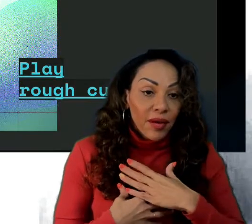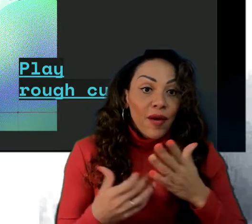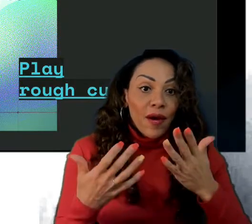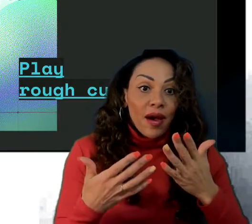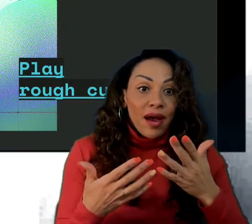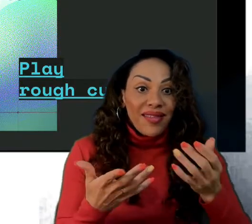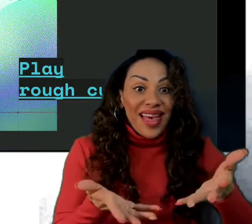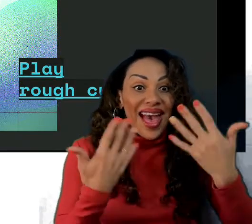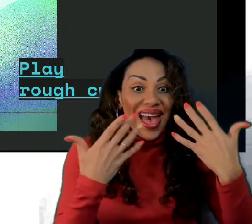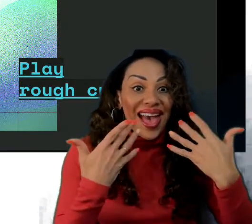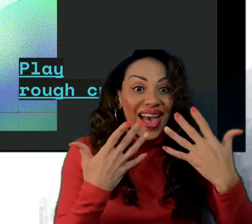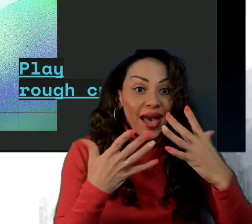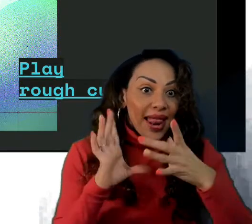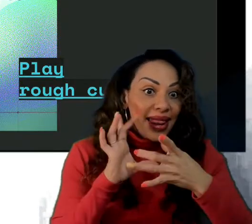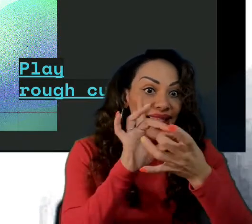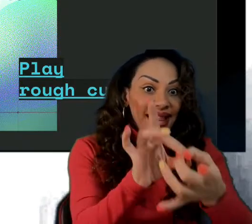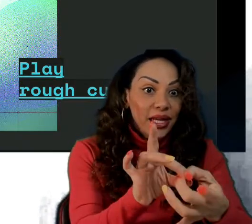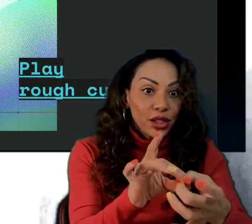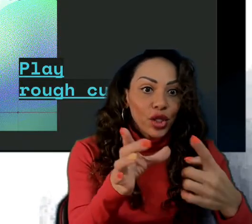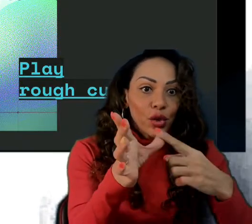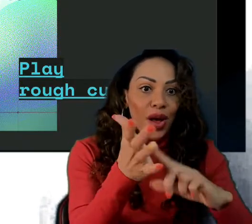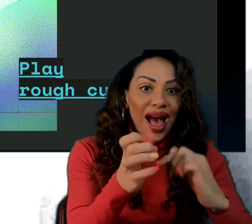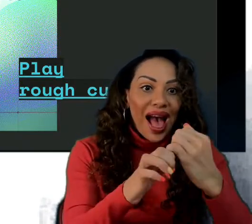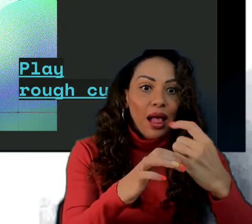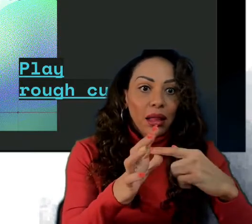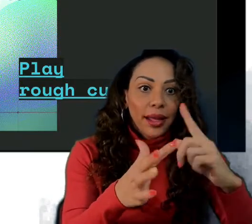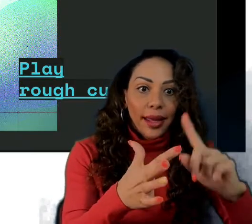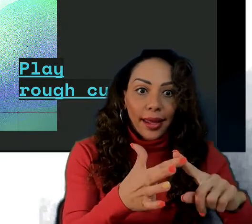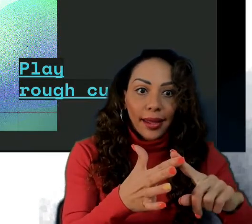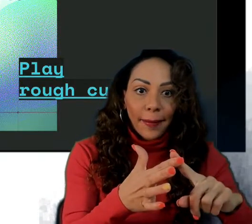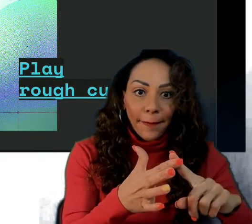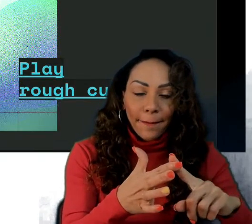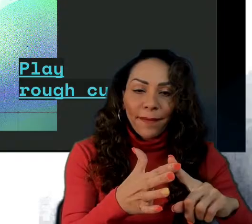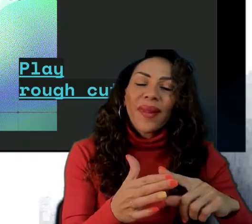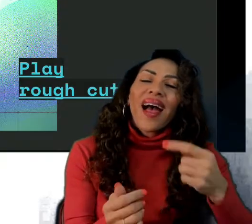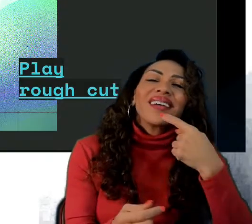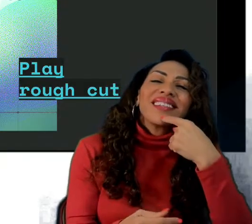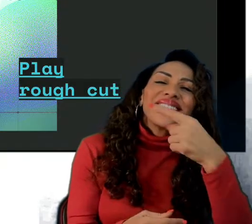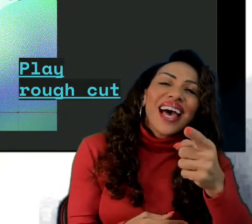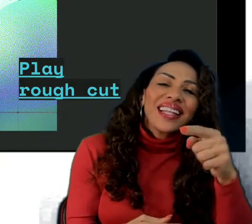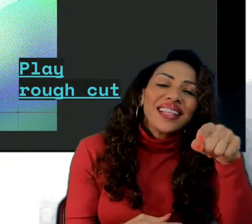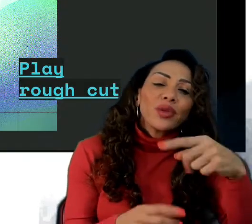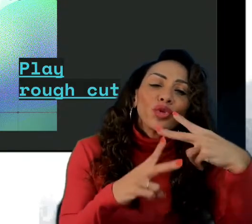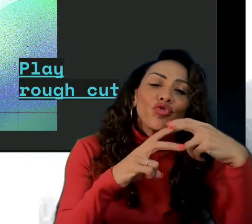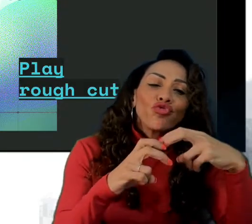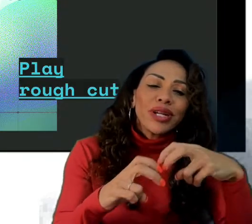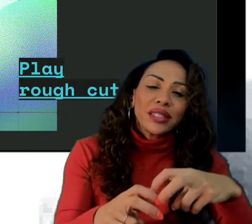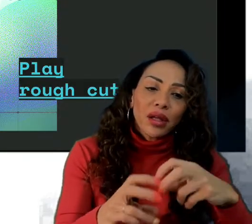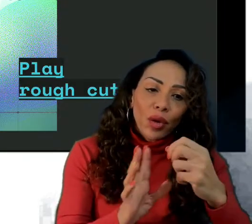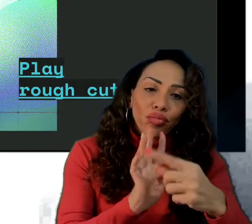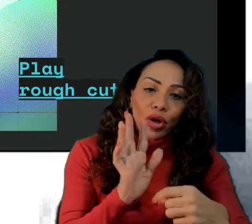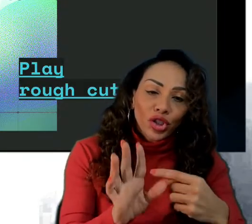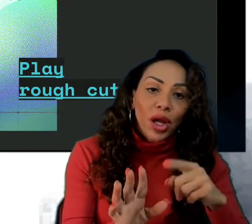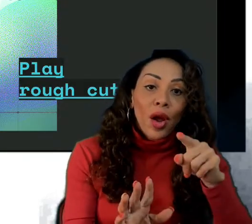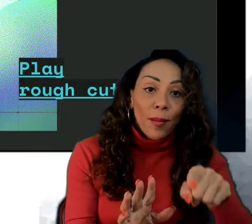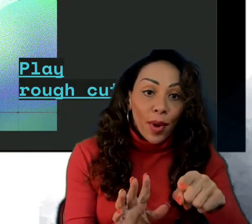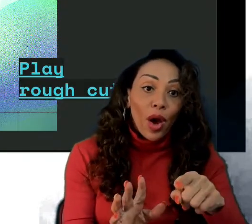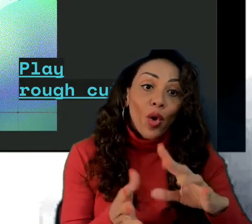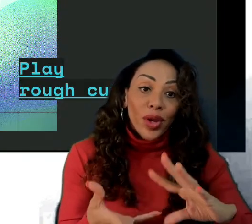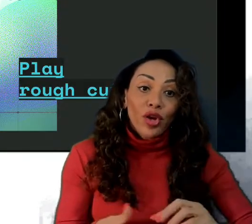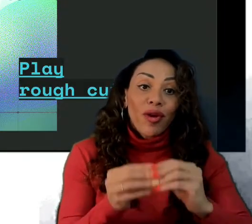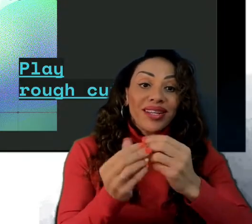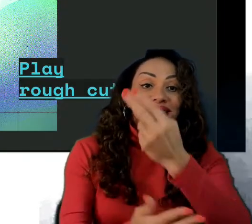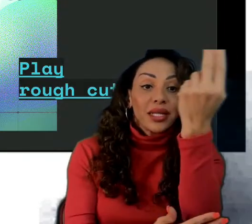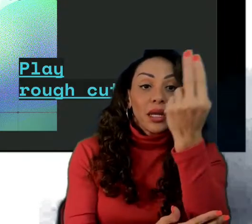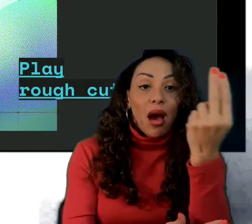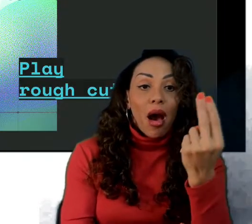And I said it was a research project, but one of the things that we came out with was an immersive art installation. And so I'd like to